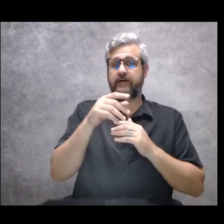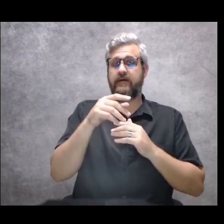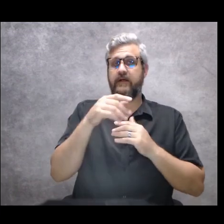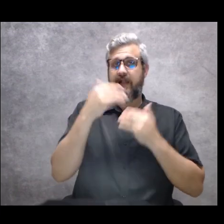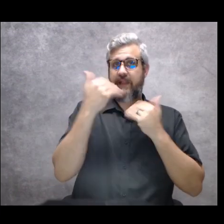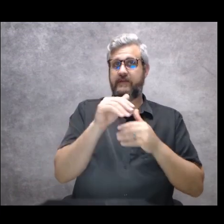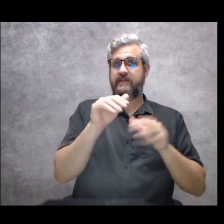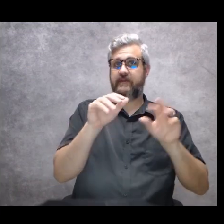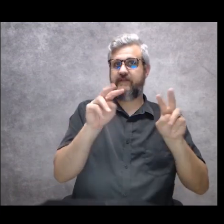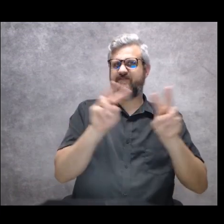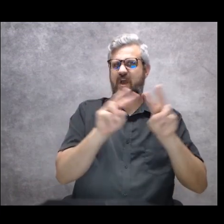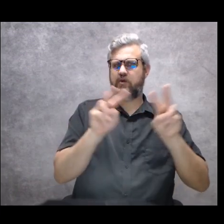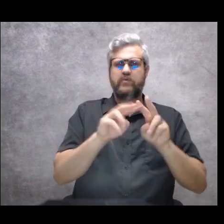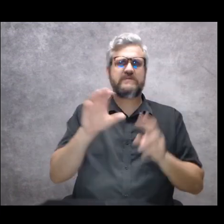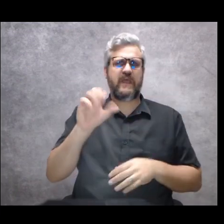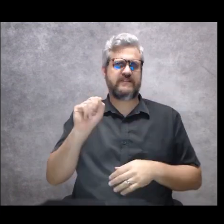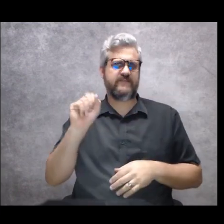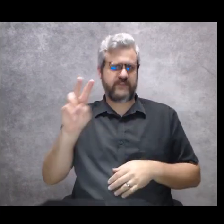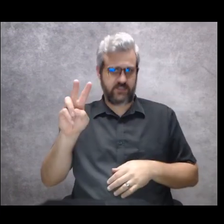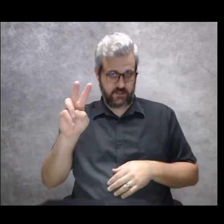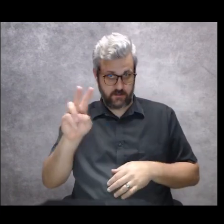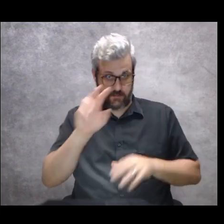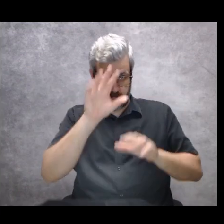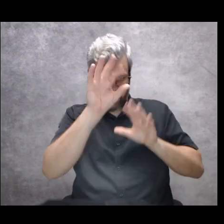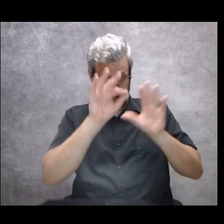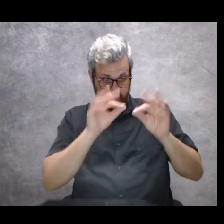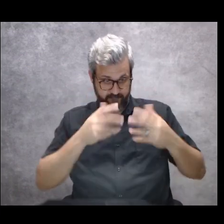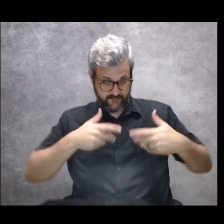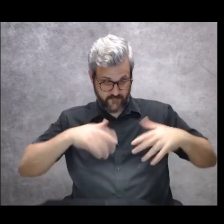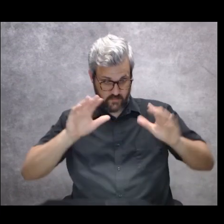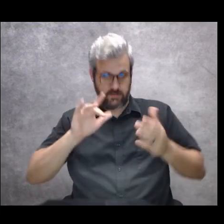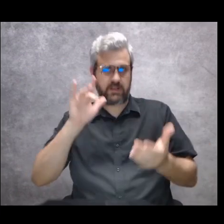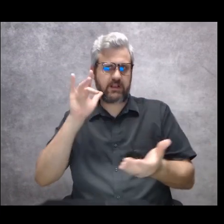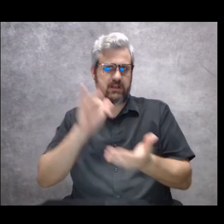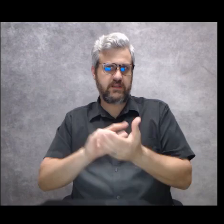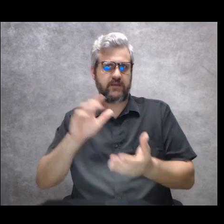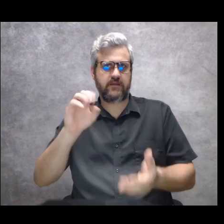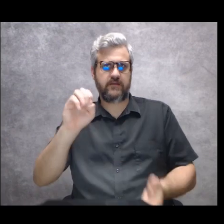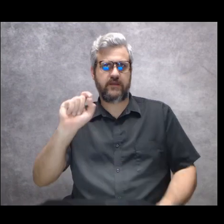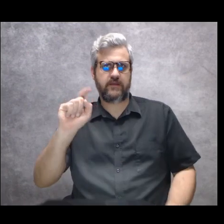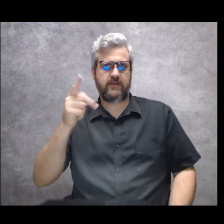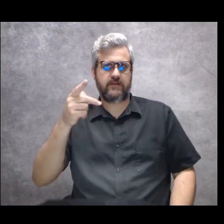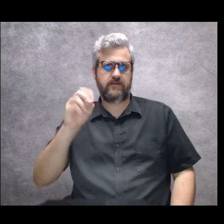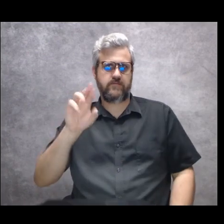CSV. Once all settings are selected, click Export.